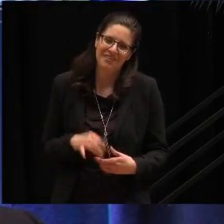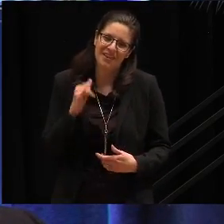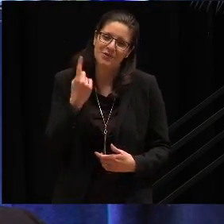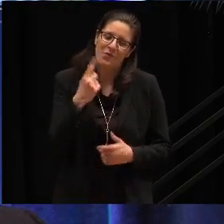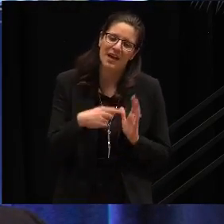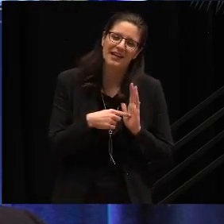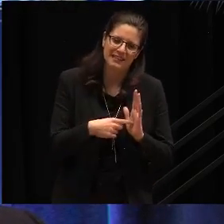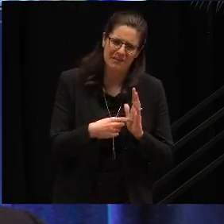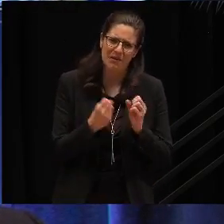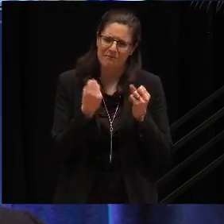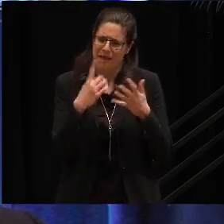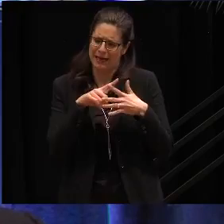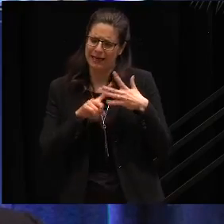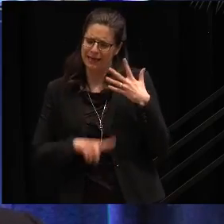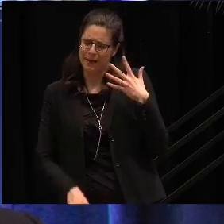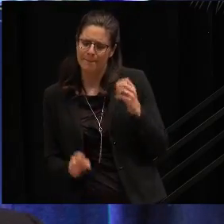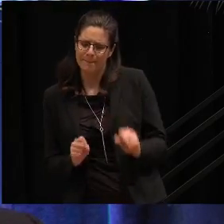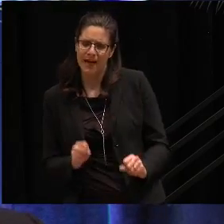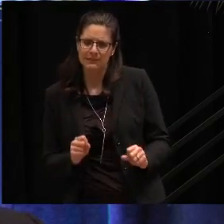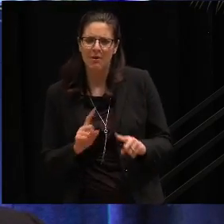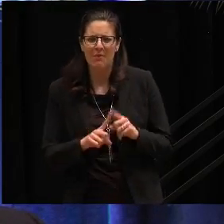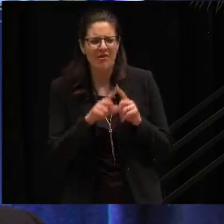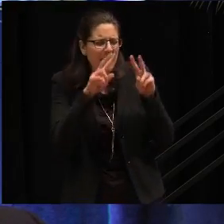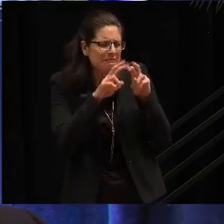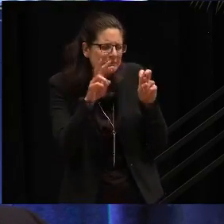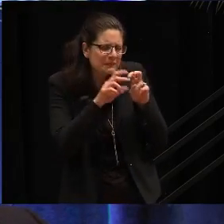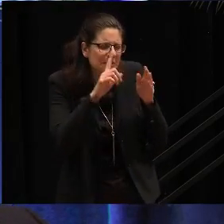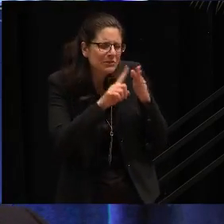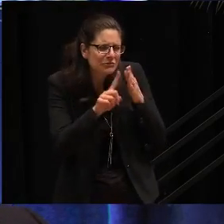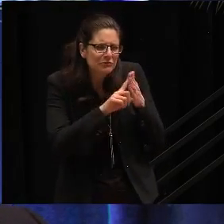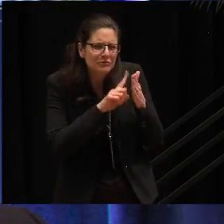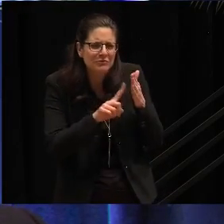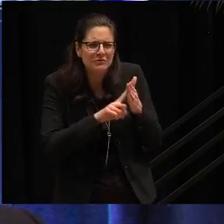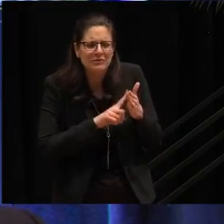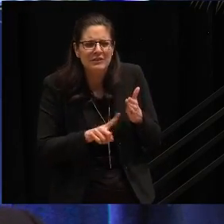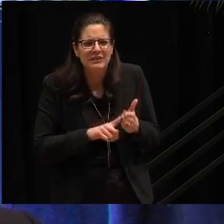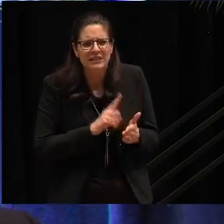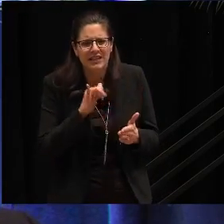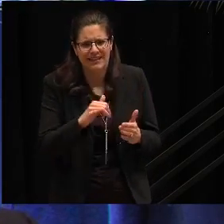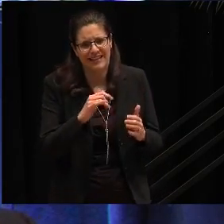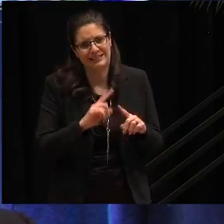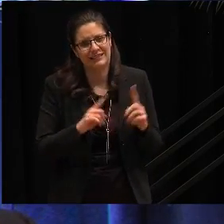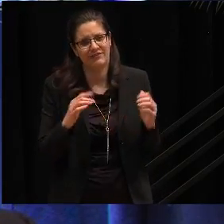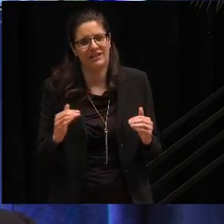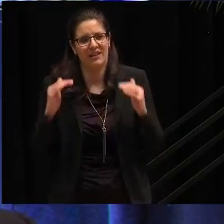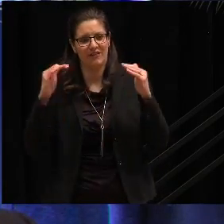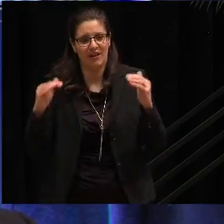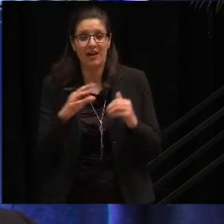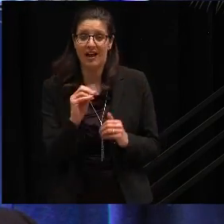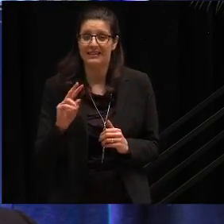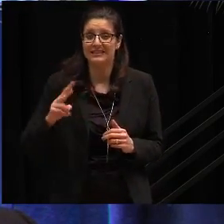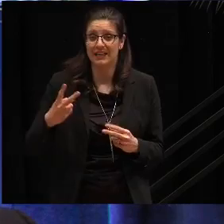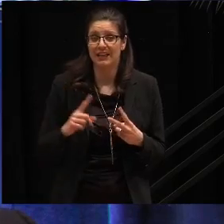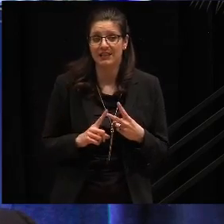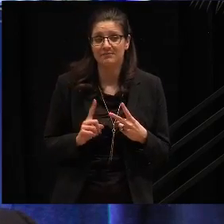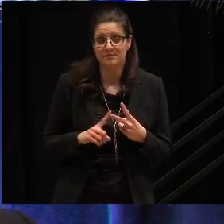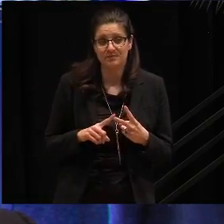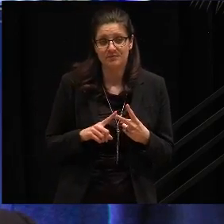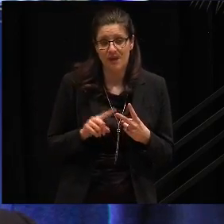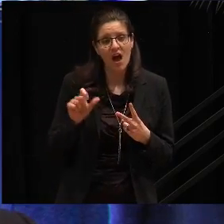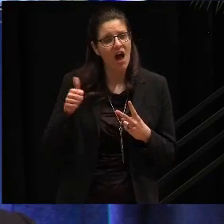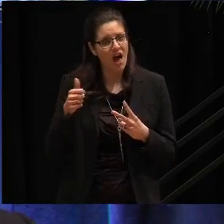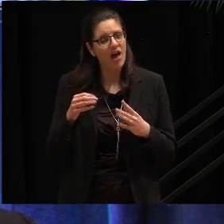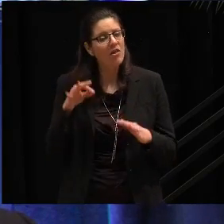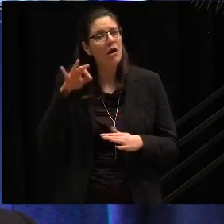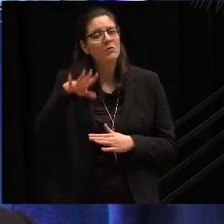example of many, but it's the scrutiny that just goes to a different level. And also, I'll just leave it at this other point here,